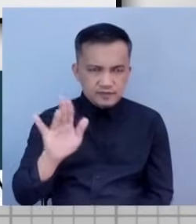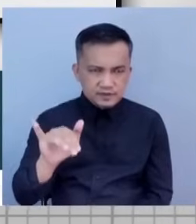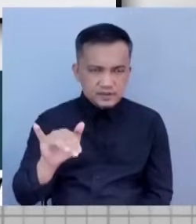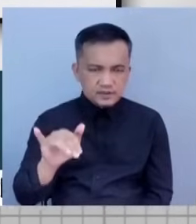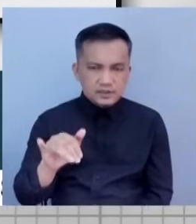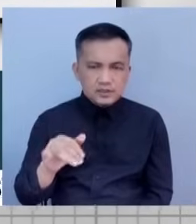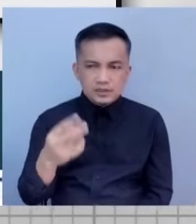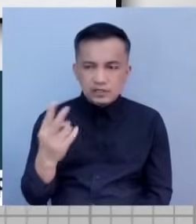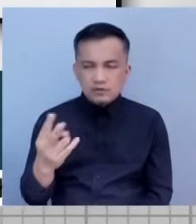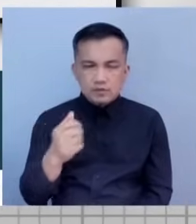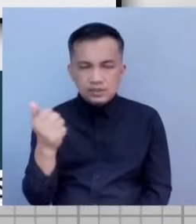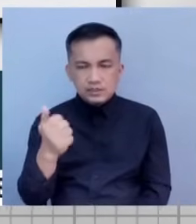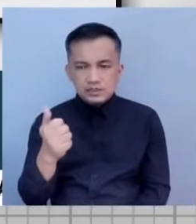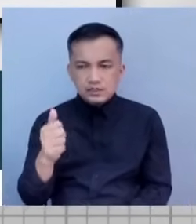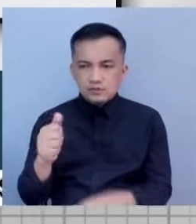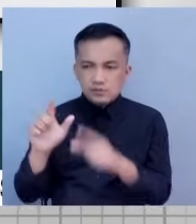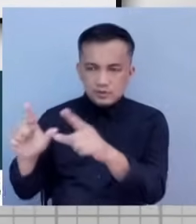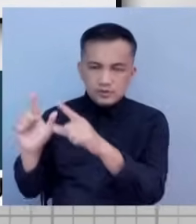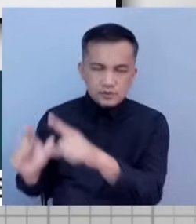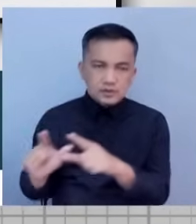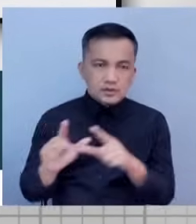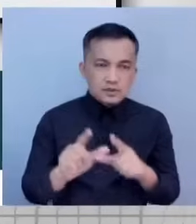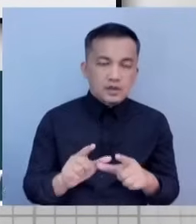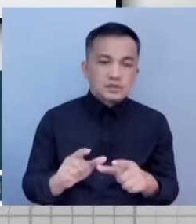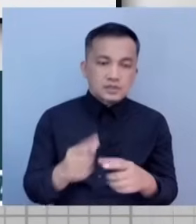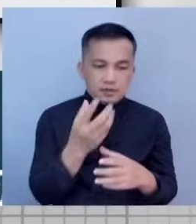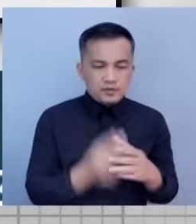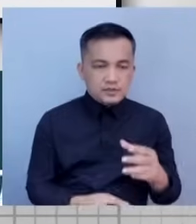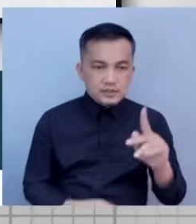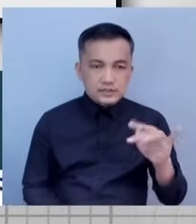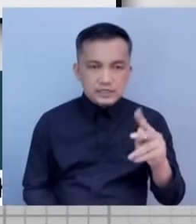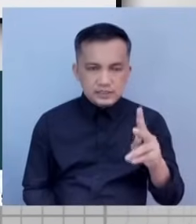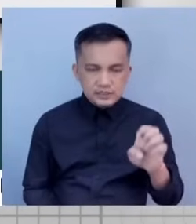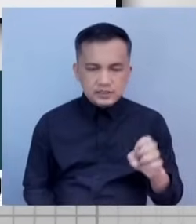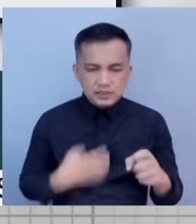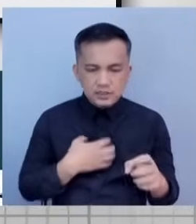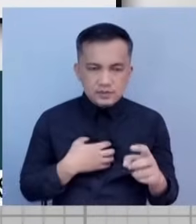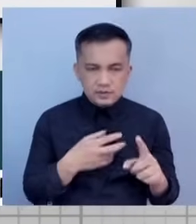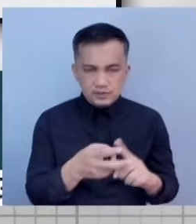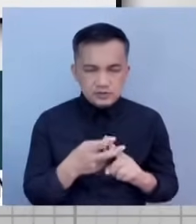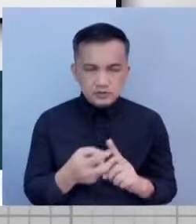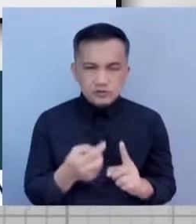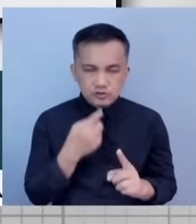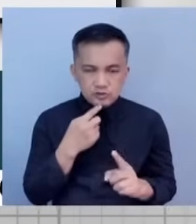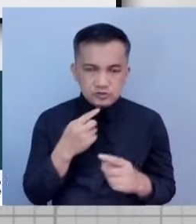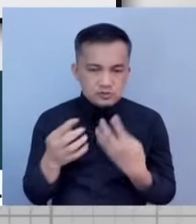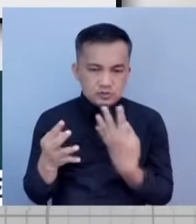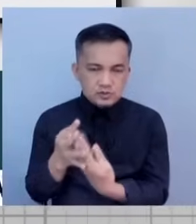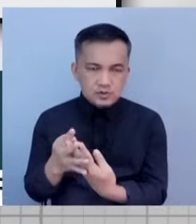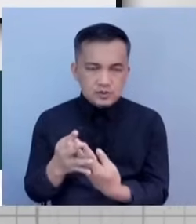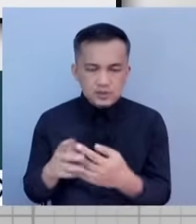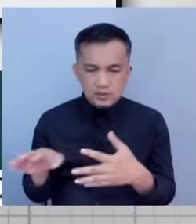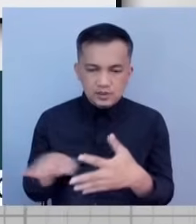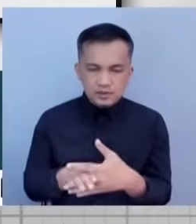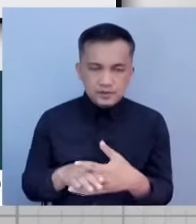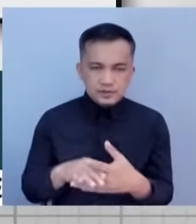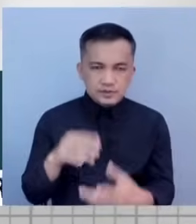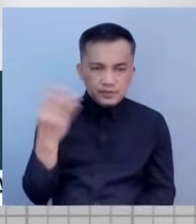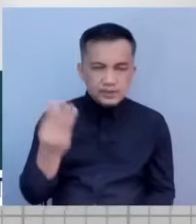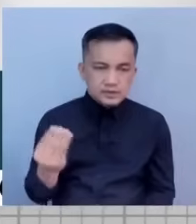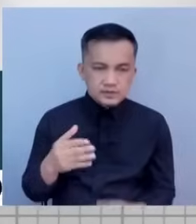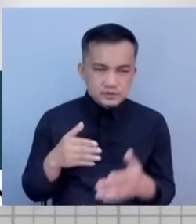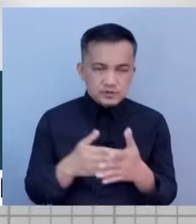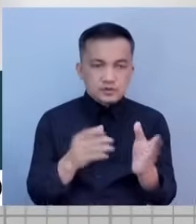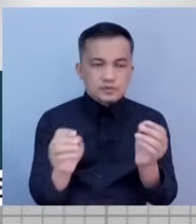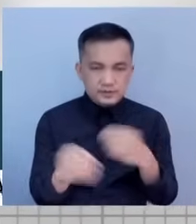been tagged as suspects in Camilon's disappearance. Complaints of kidnapping and serious illegal detention have been filed at the Batangas Prosecutor's